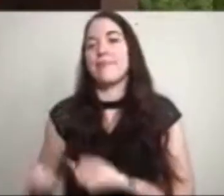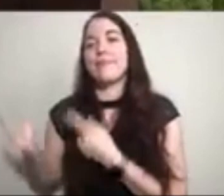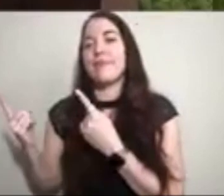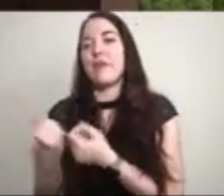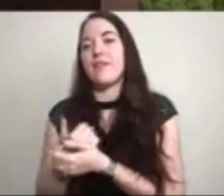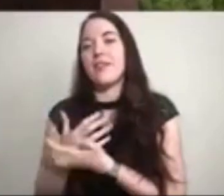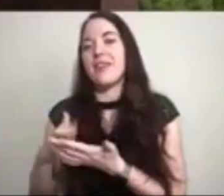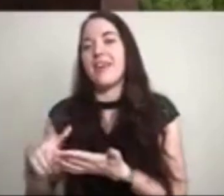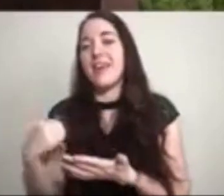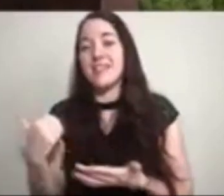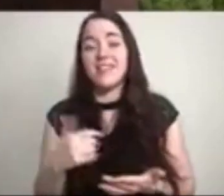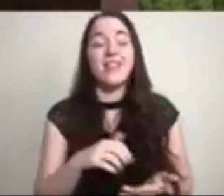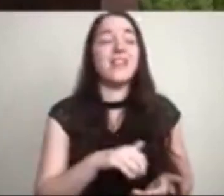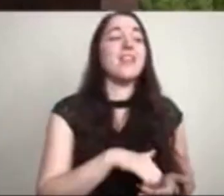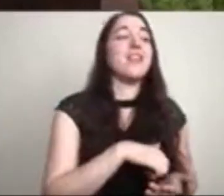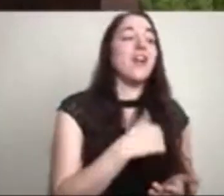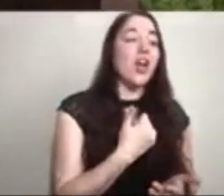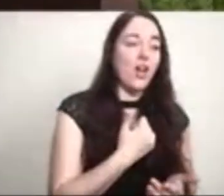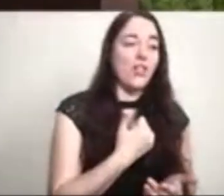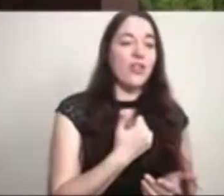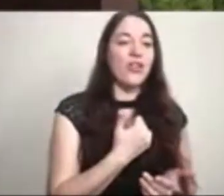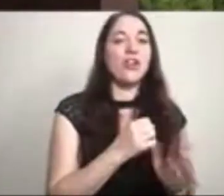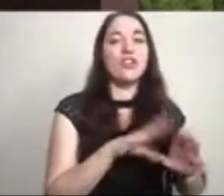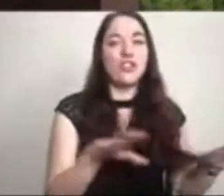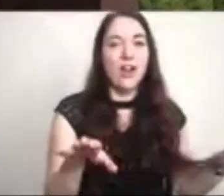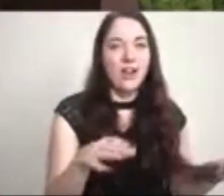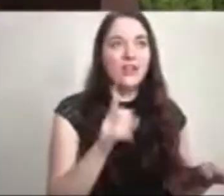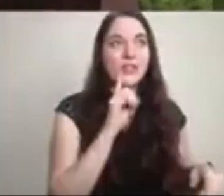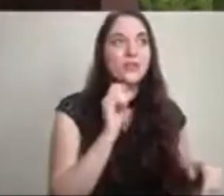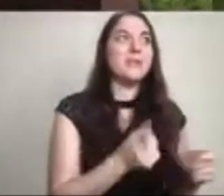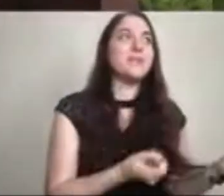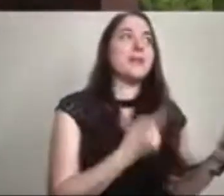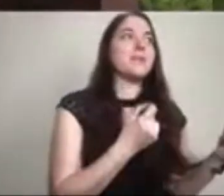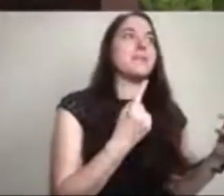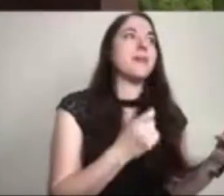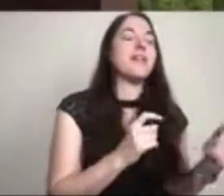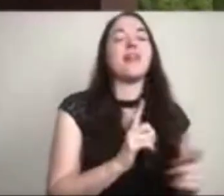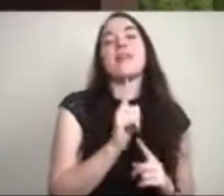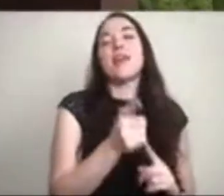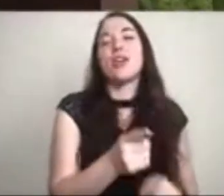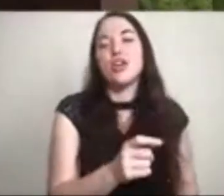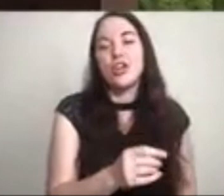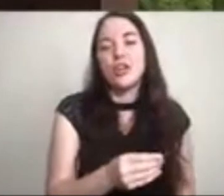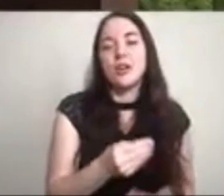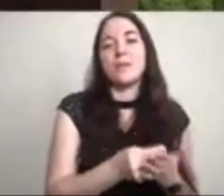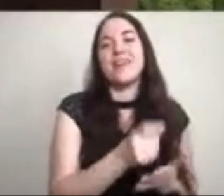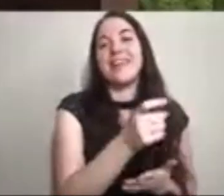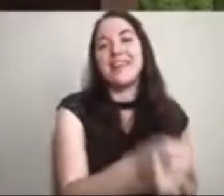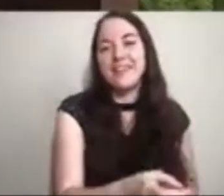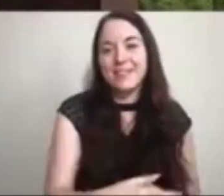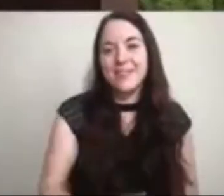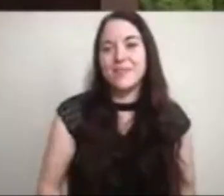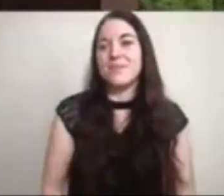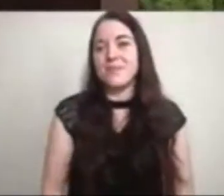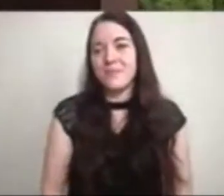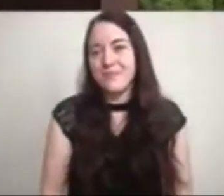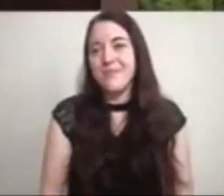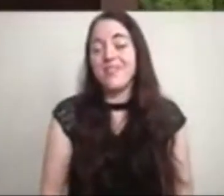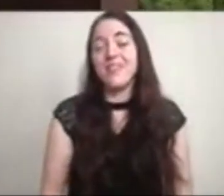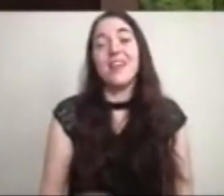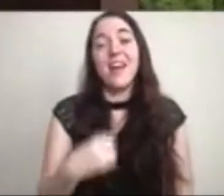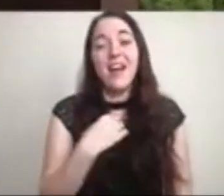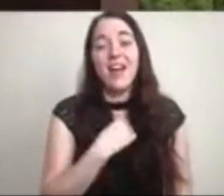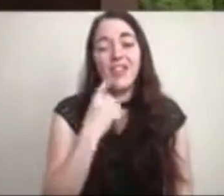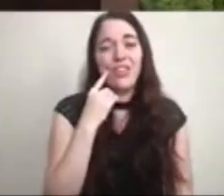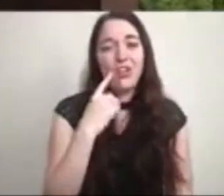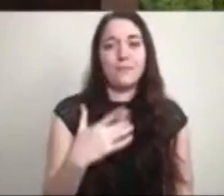dime. I took that stuff to heart. I was an extremely earnest religious kid. And I know that we have